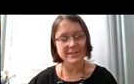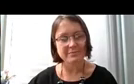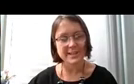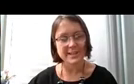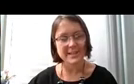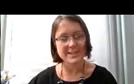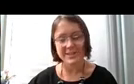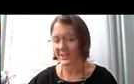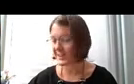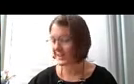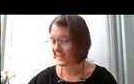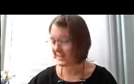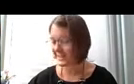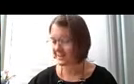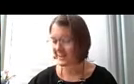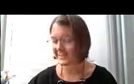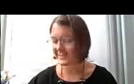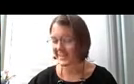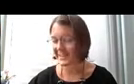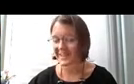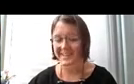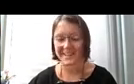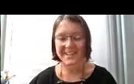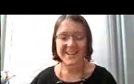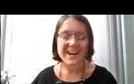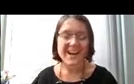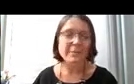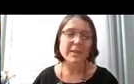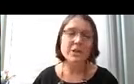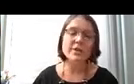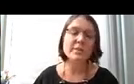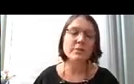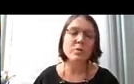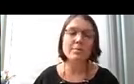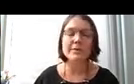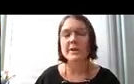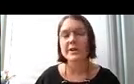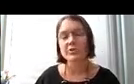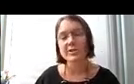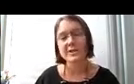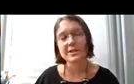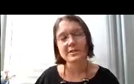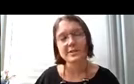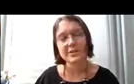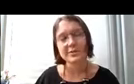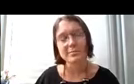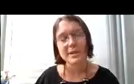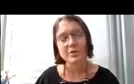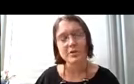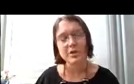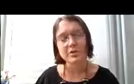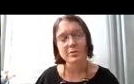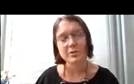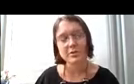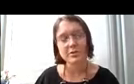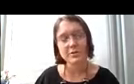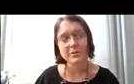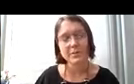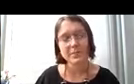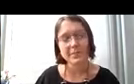get, Ruth? That's three. Nine. Well done. Can you explain what a podiatrist is to those that may not